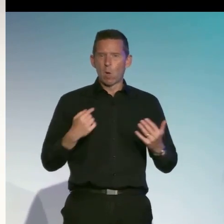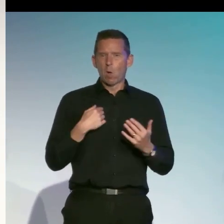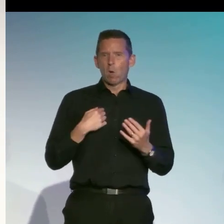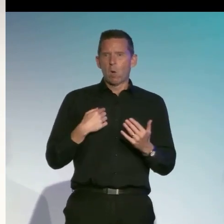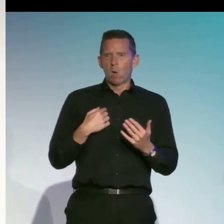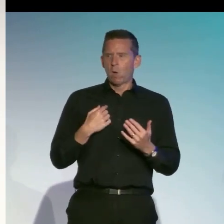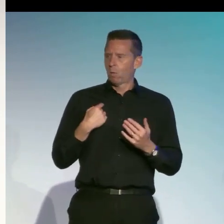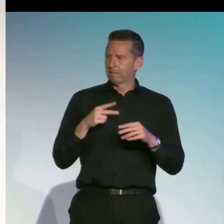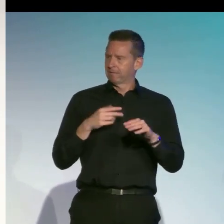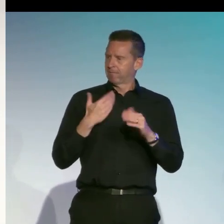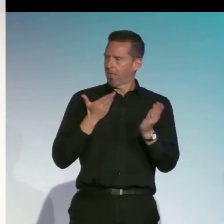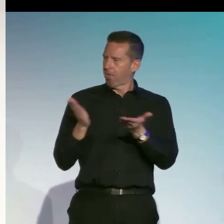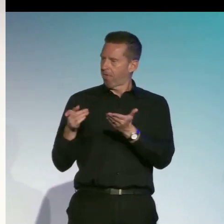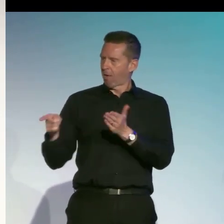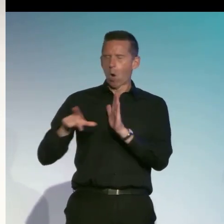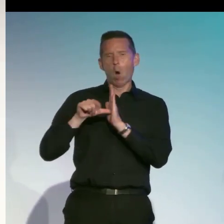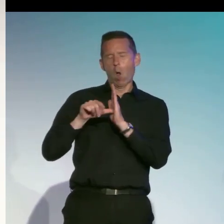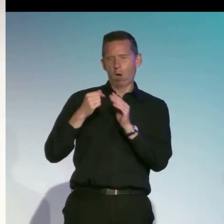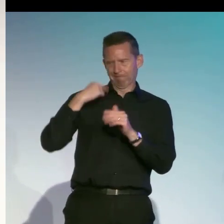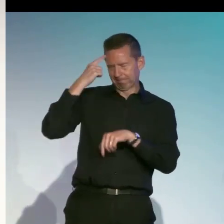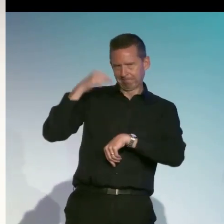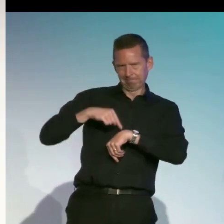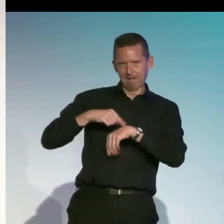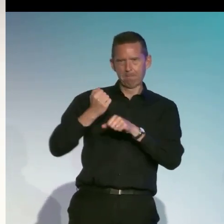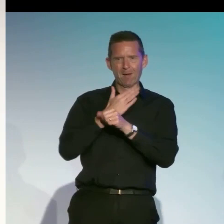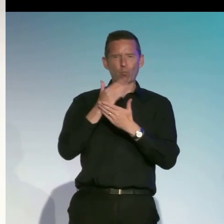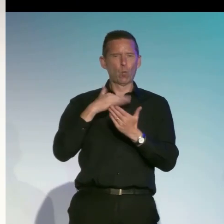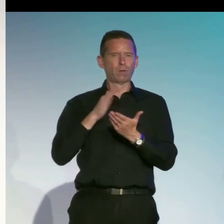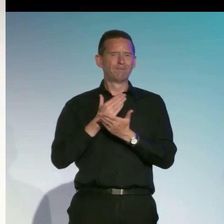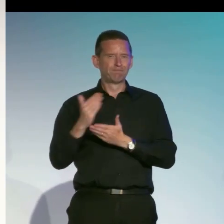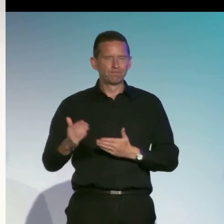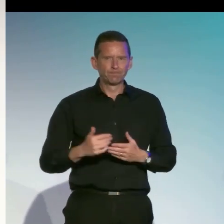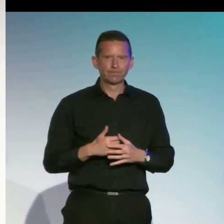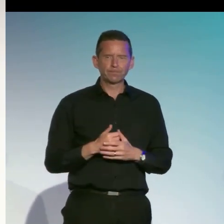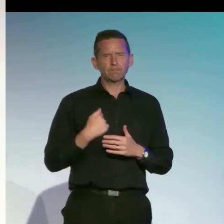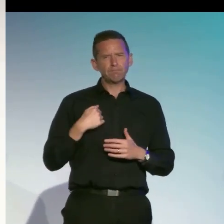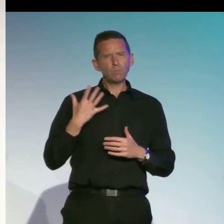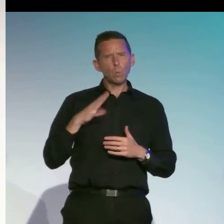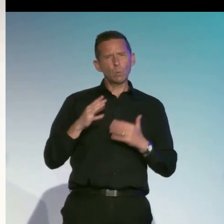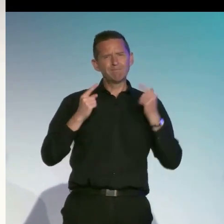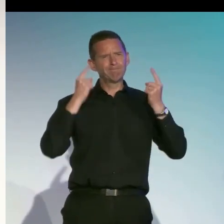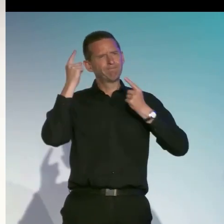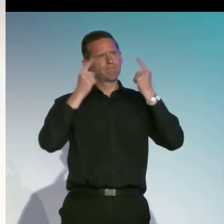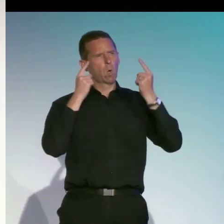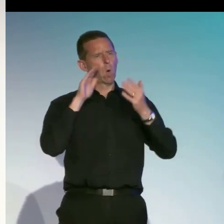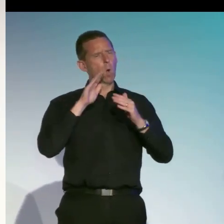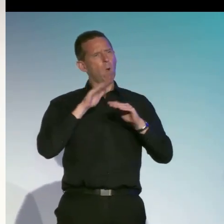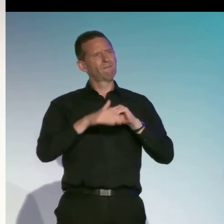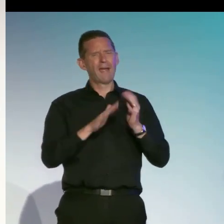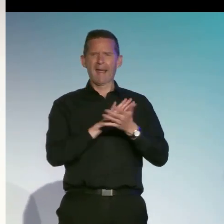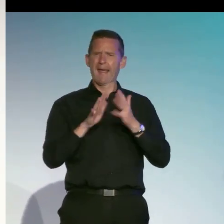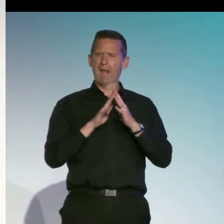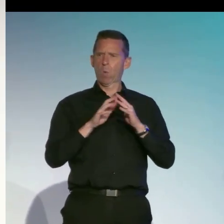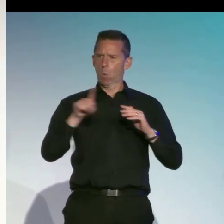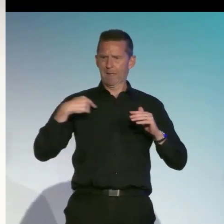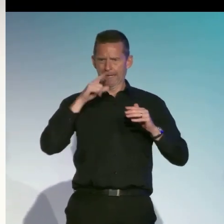the time down the clock just to make sure I'm not overrunning, I want to kind of think about how we can